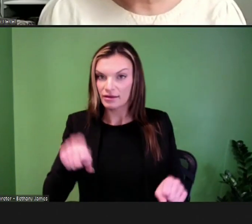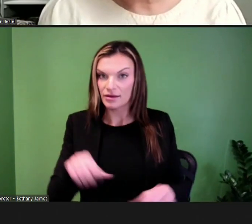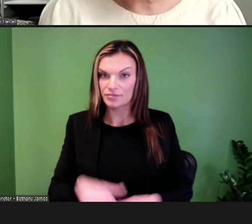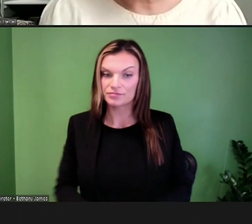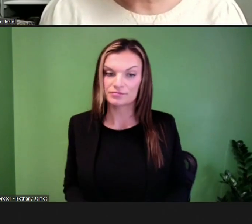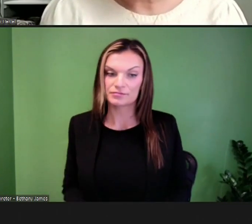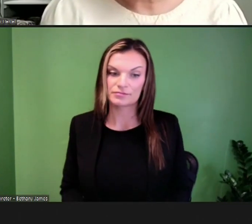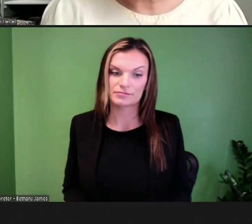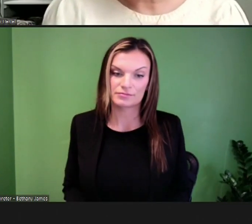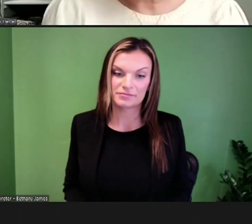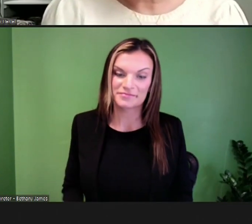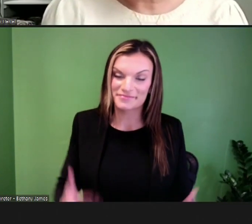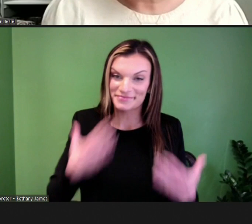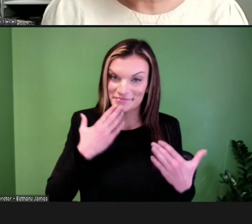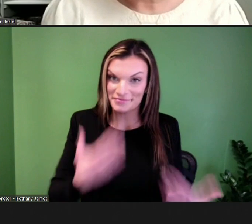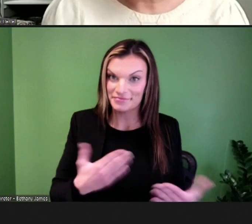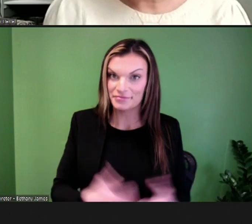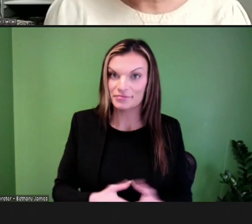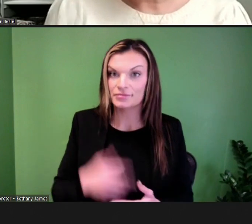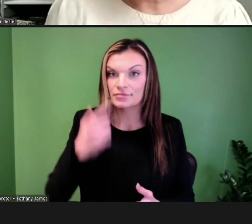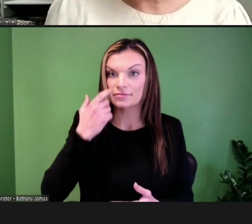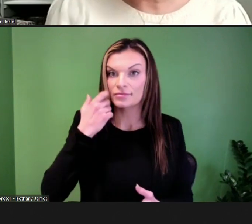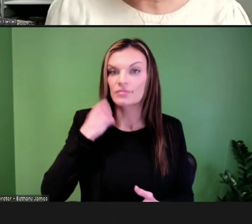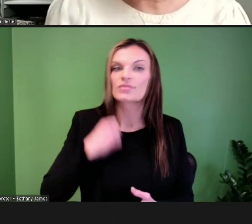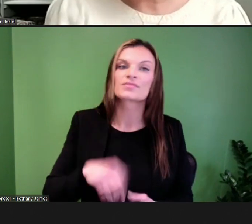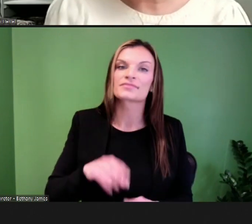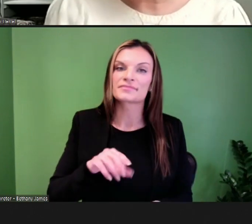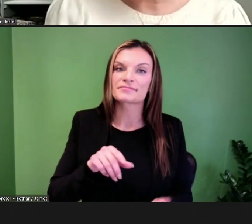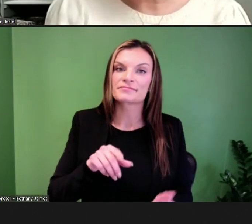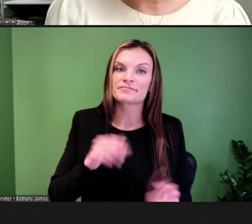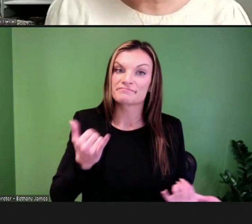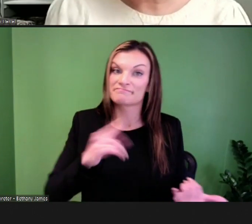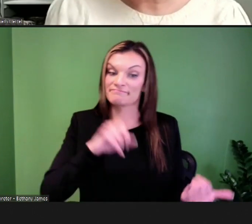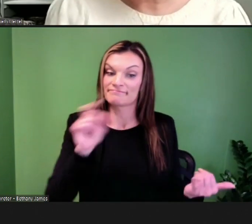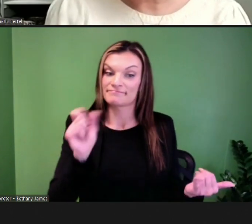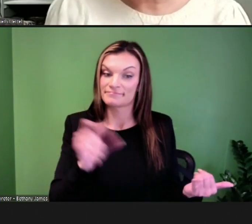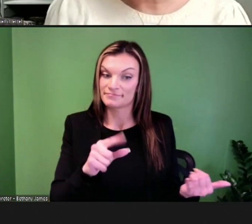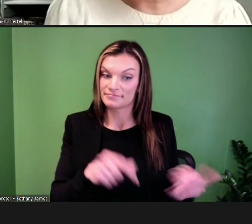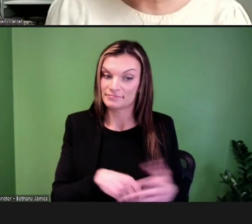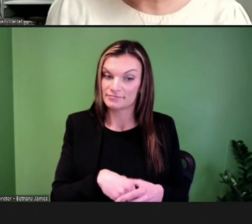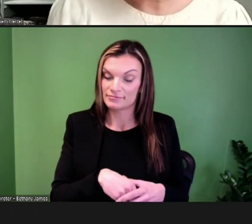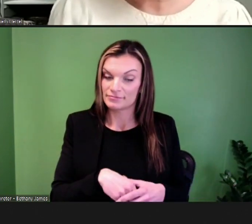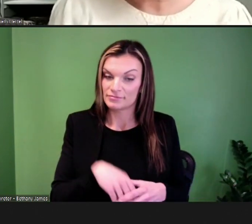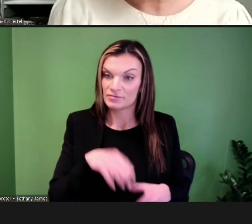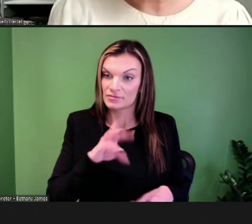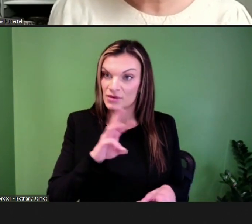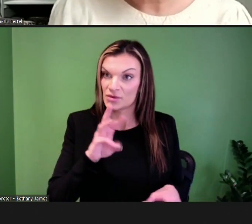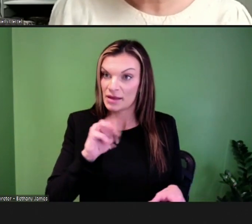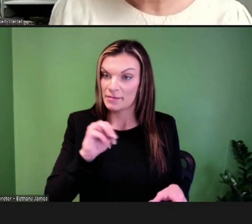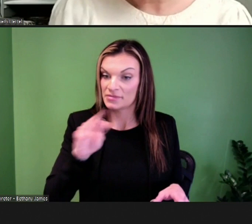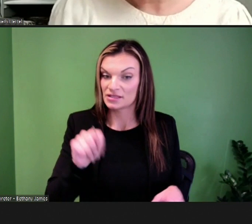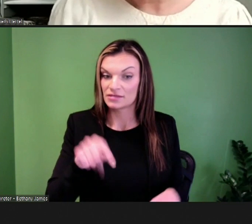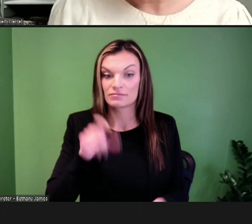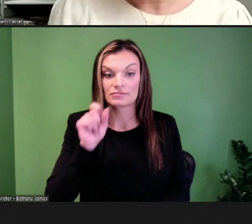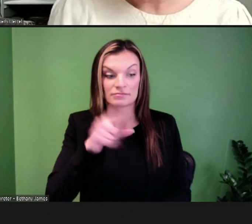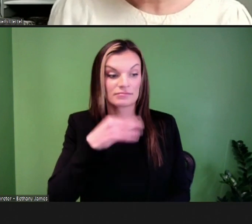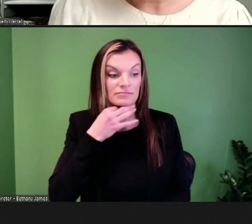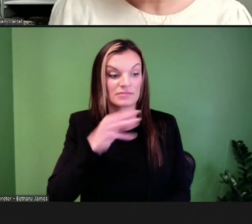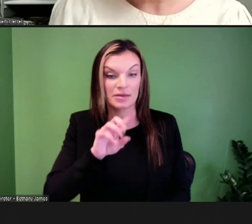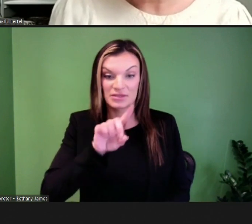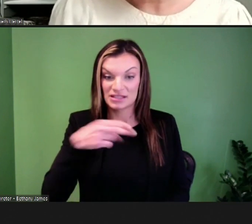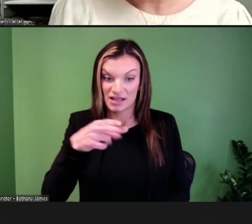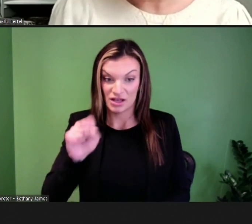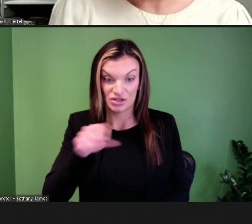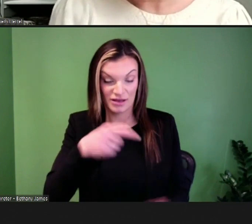Thank you. From WWMT, does MDHHS have a plan in place for all of the hospitals